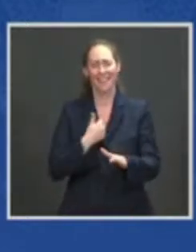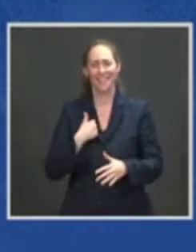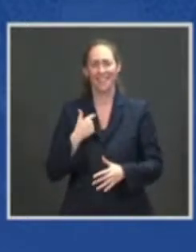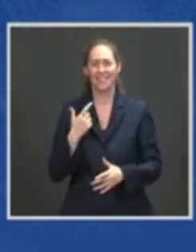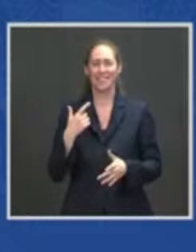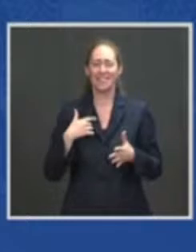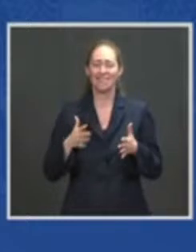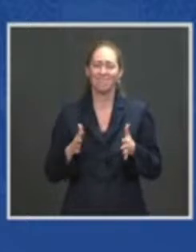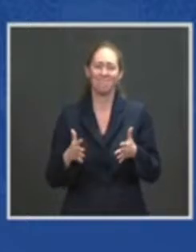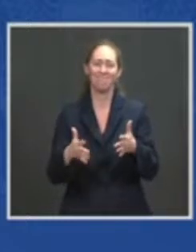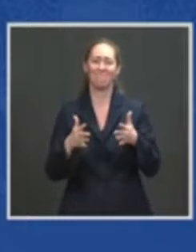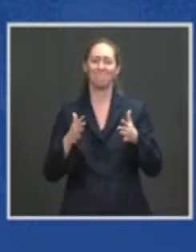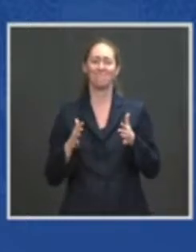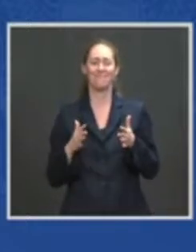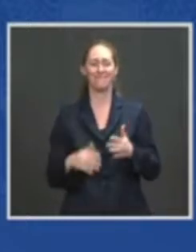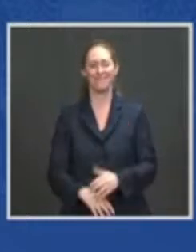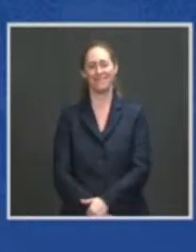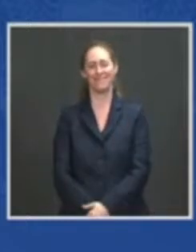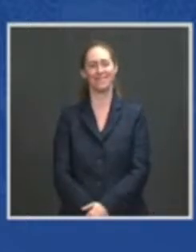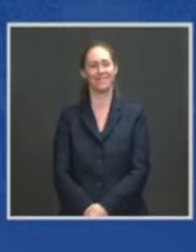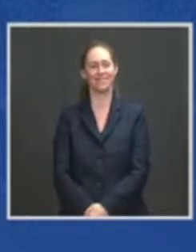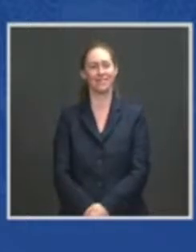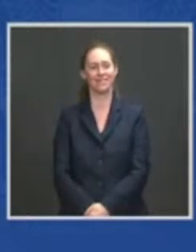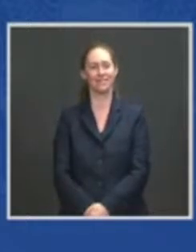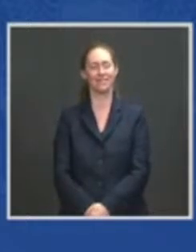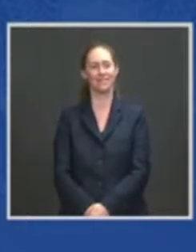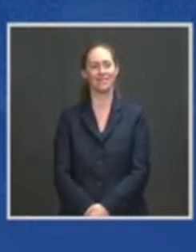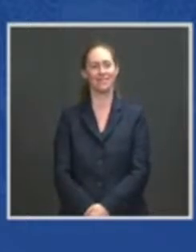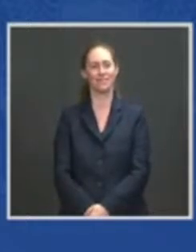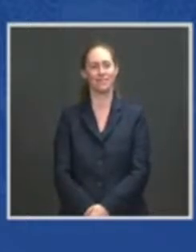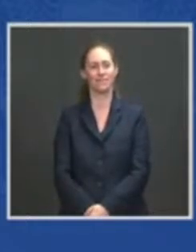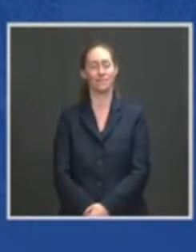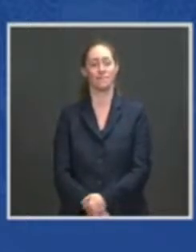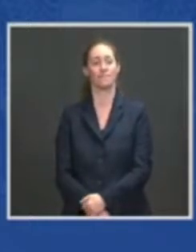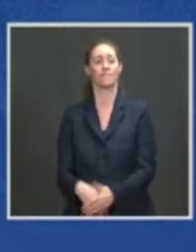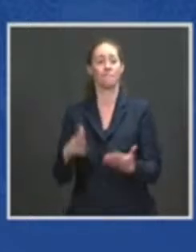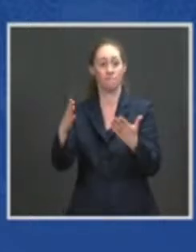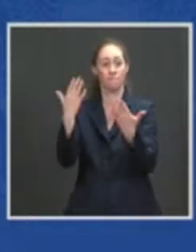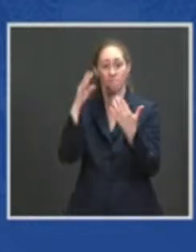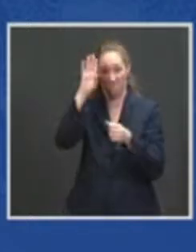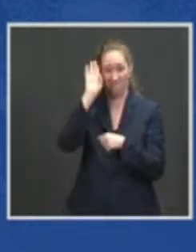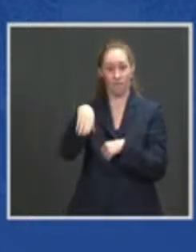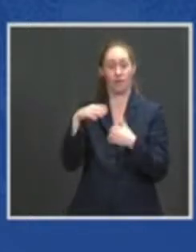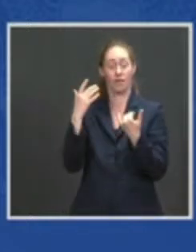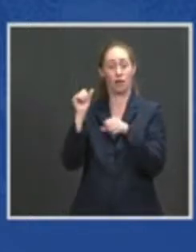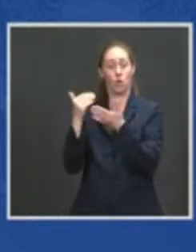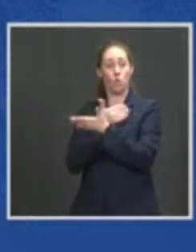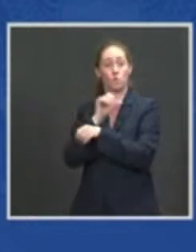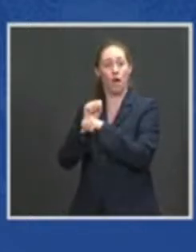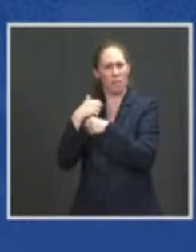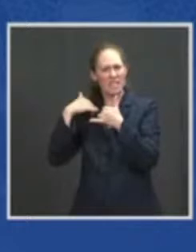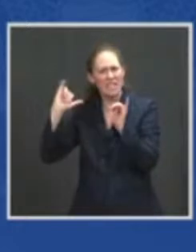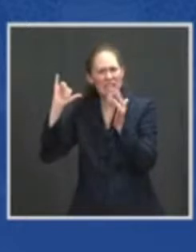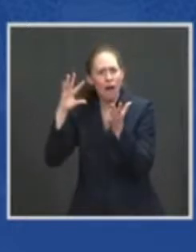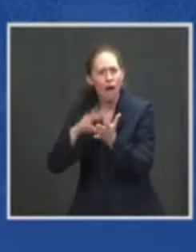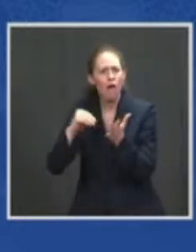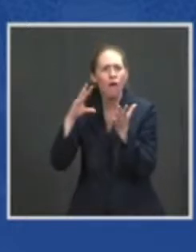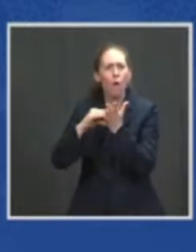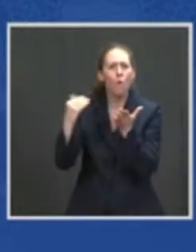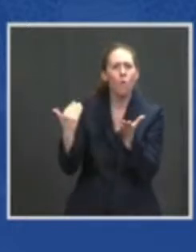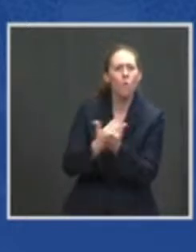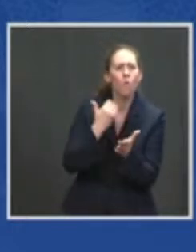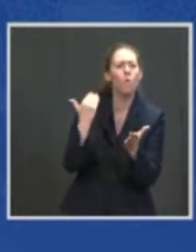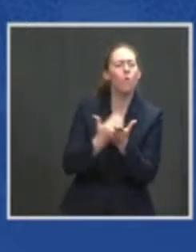I learned a lot at my new job at Hosemaster. I did a lot of lateral moves, branching out on my machining experience